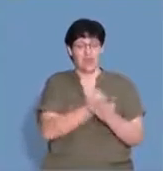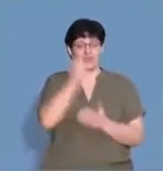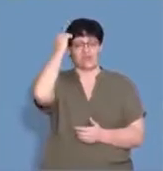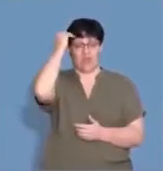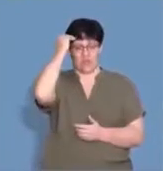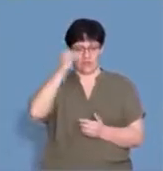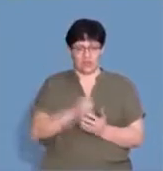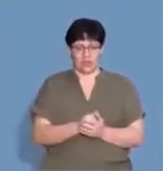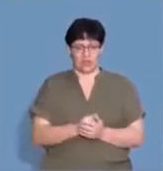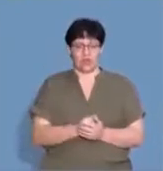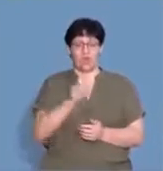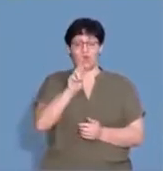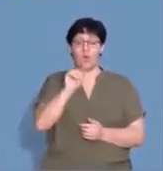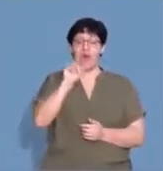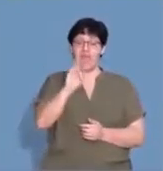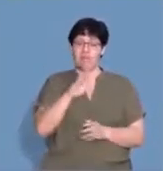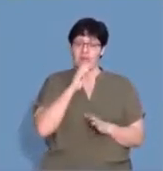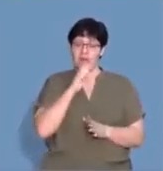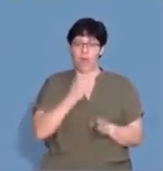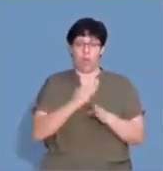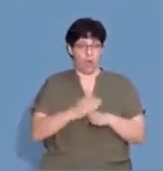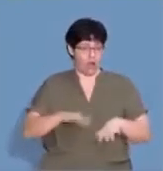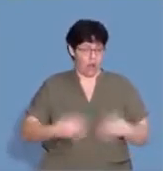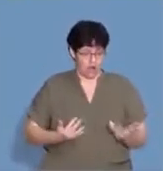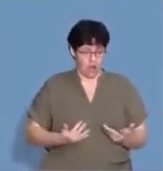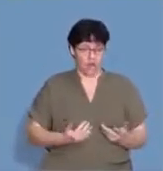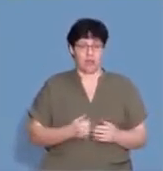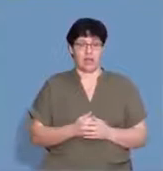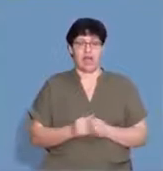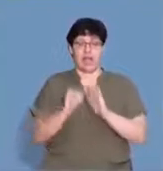to know, that UIF is Unemployment